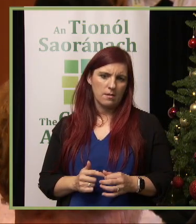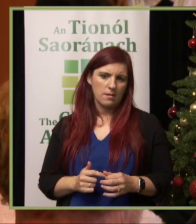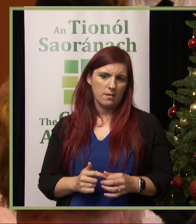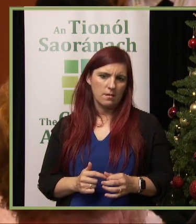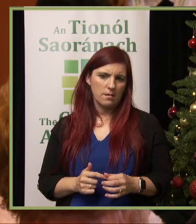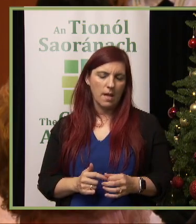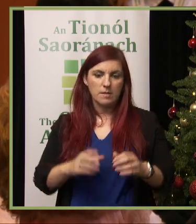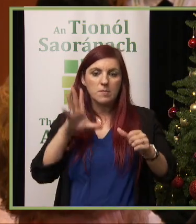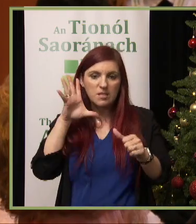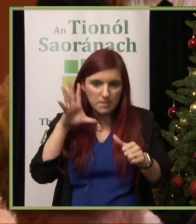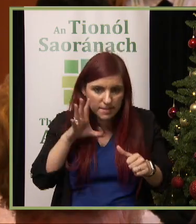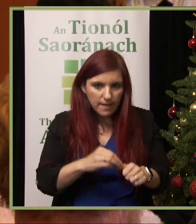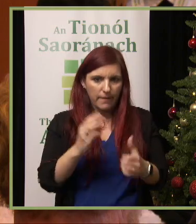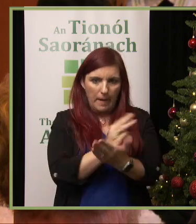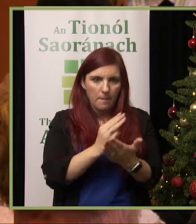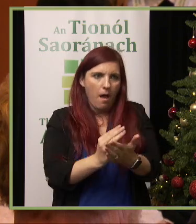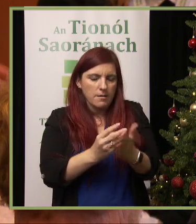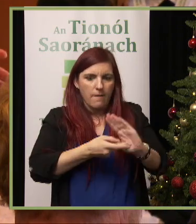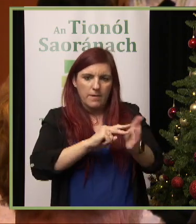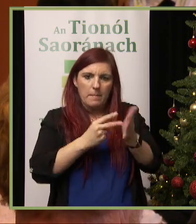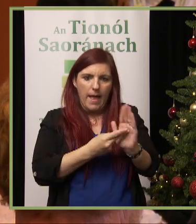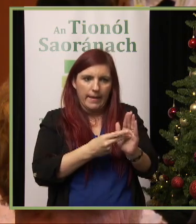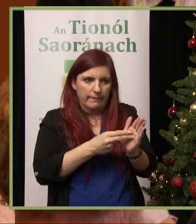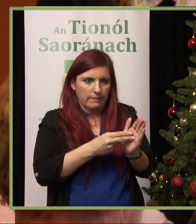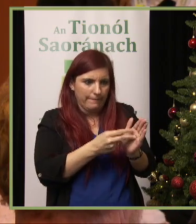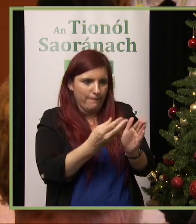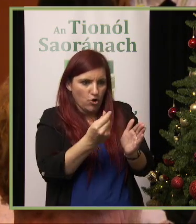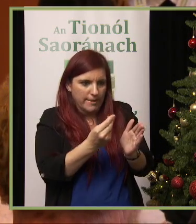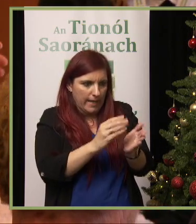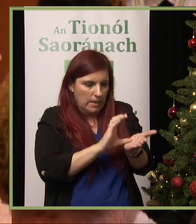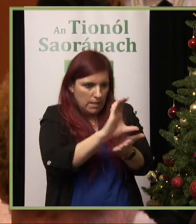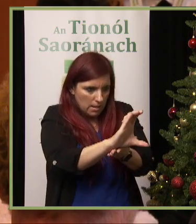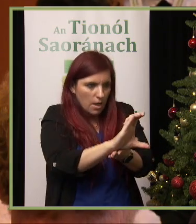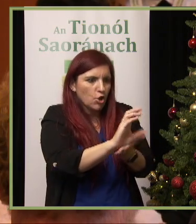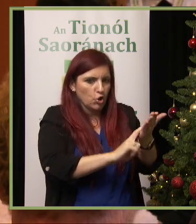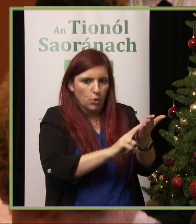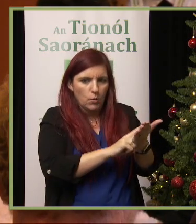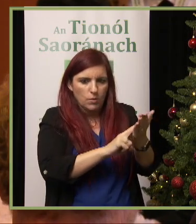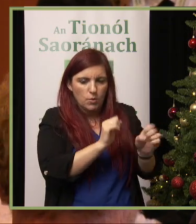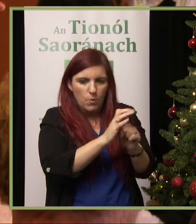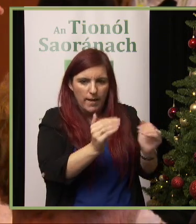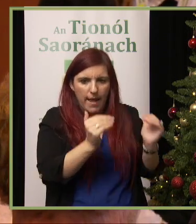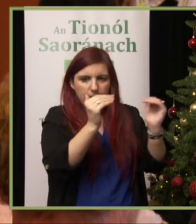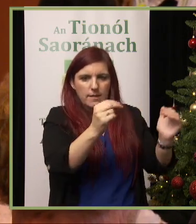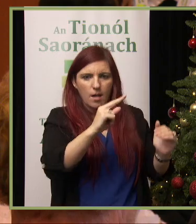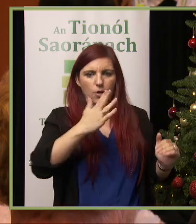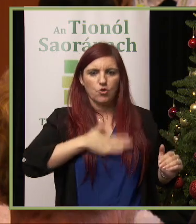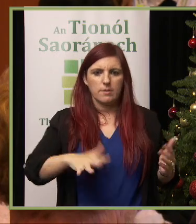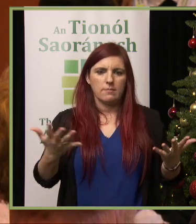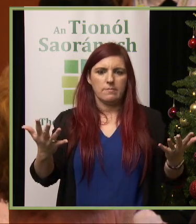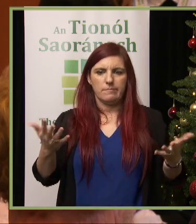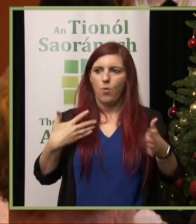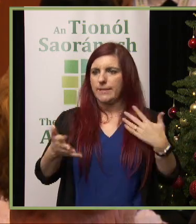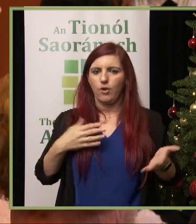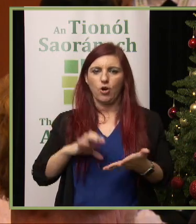portion of the planning levies should, without a doubt, be used to enhance, rather than just a blasé contribution.